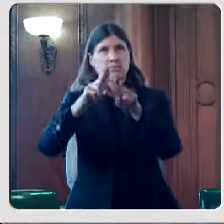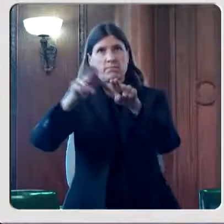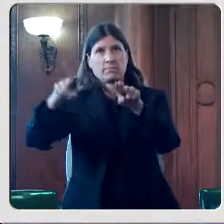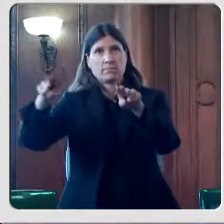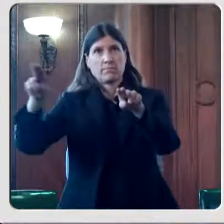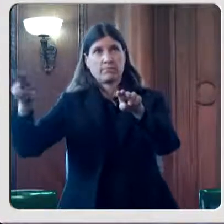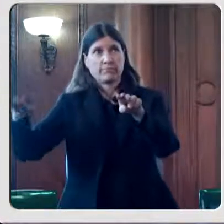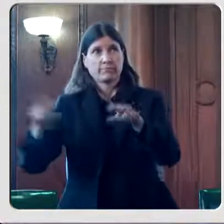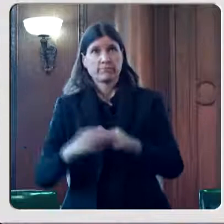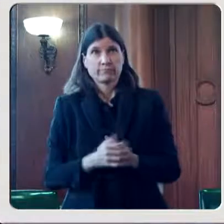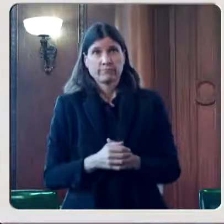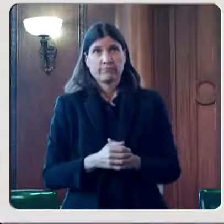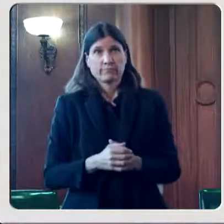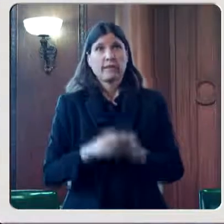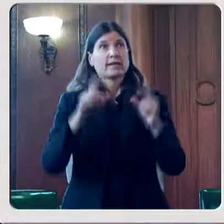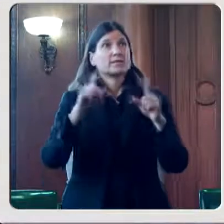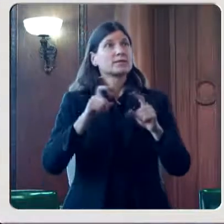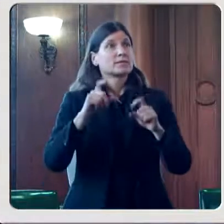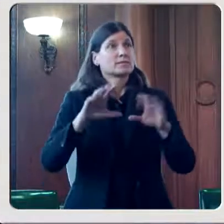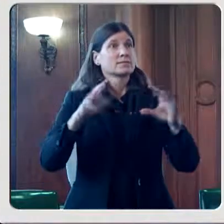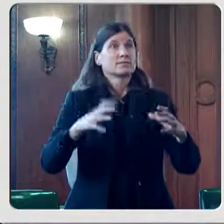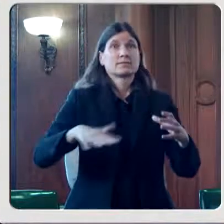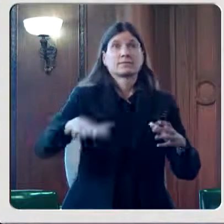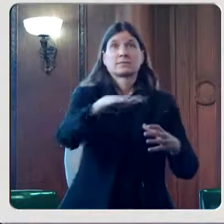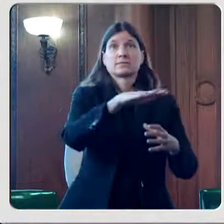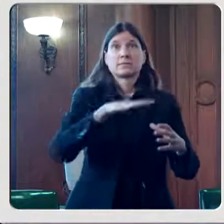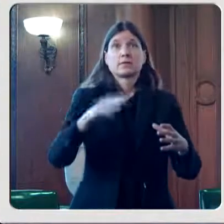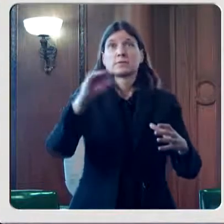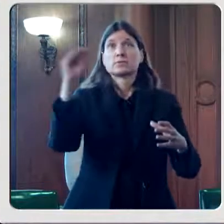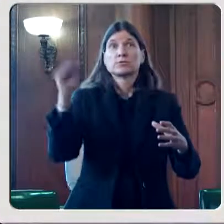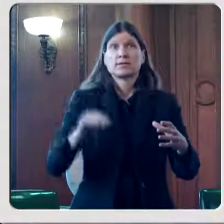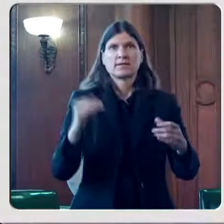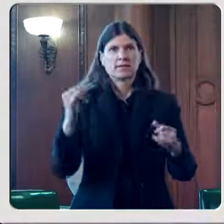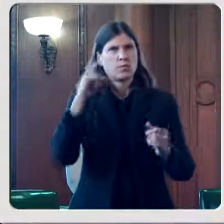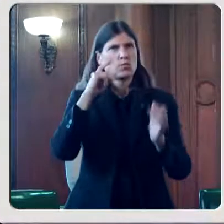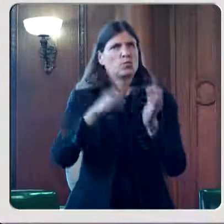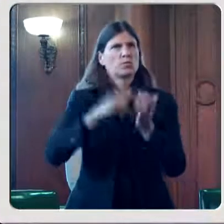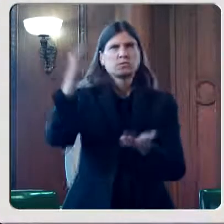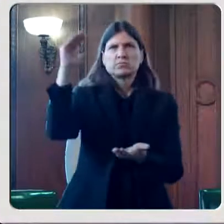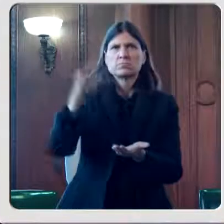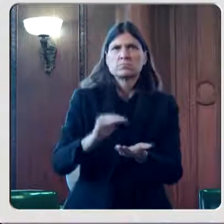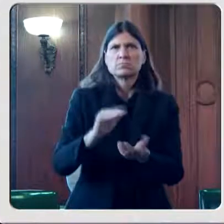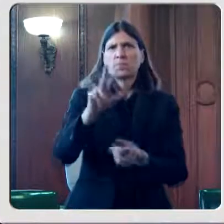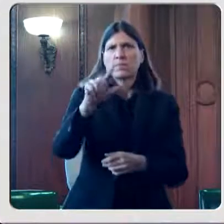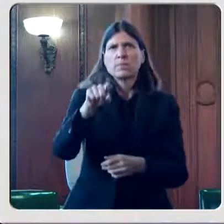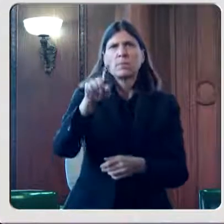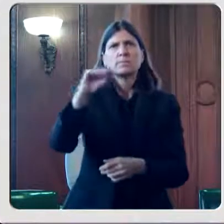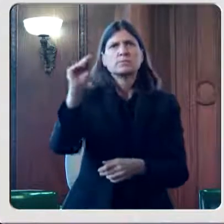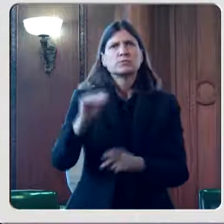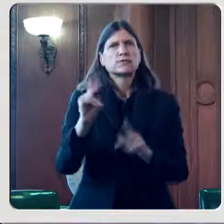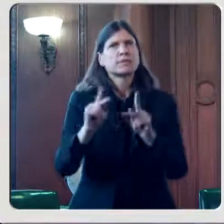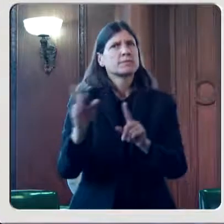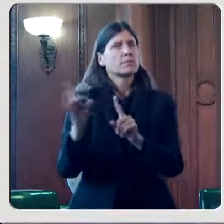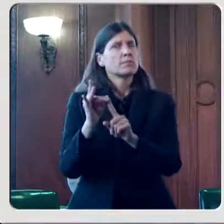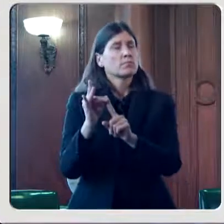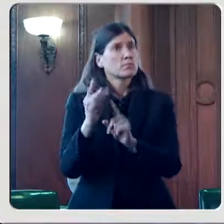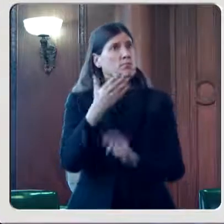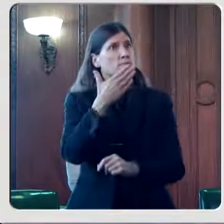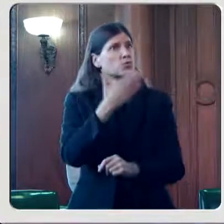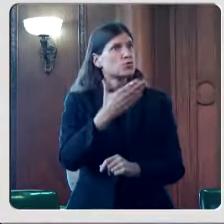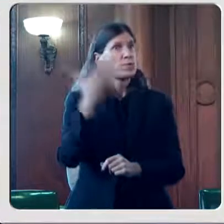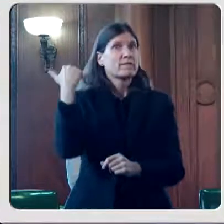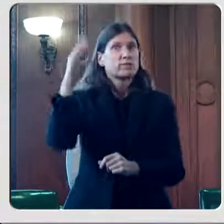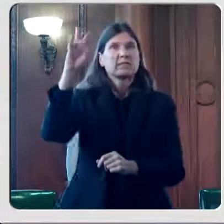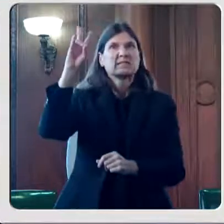positivity rate, which is our leading indicator, continues to go down, 3.1%, one of the lowest figures we've seen in many months.